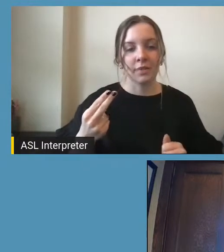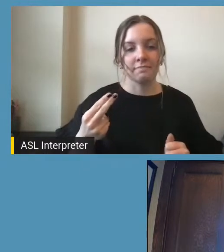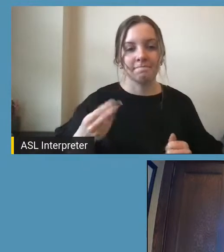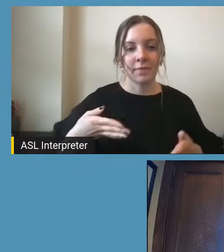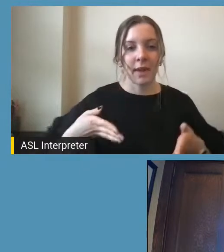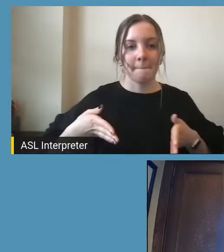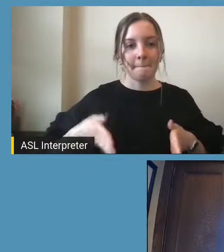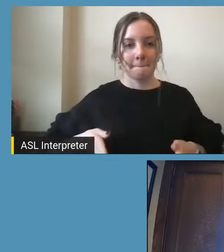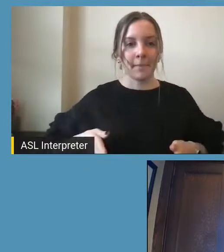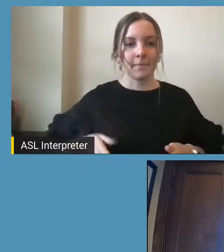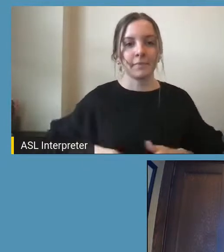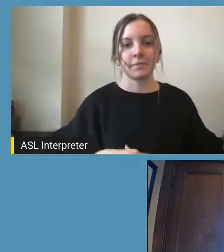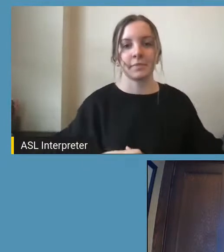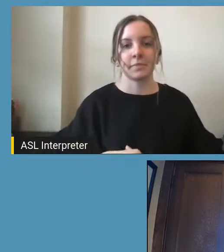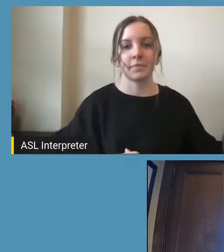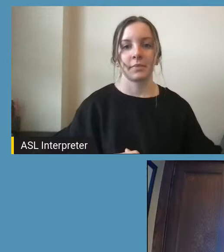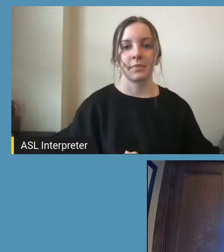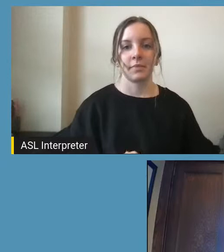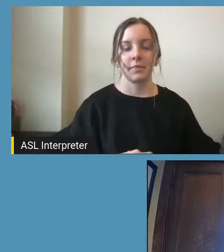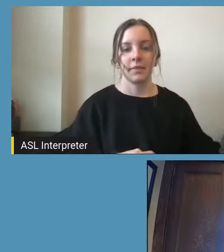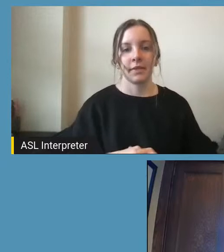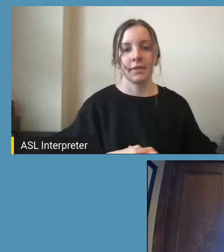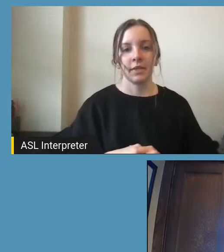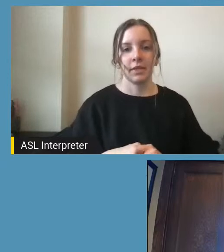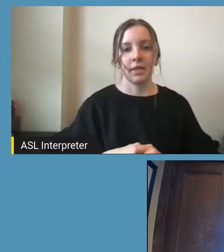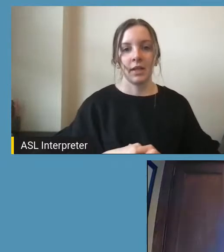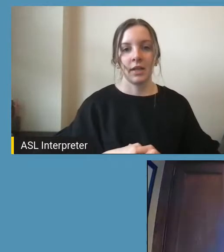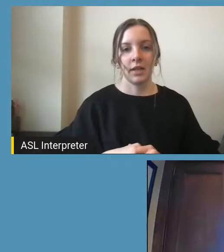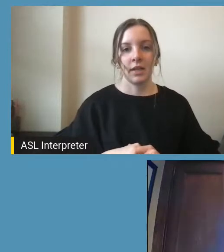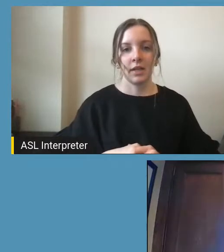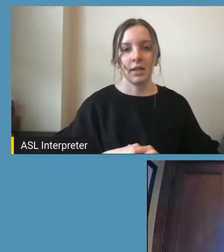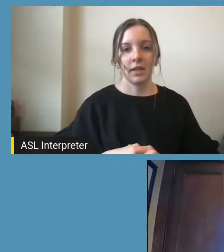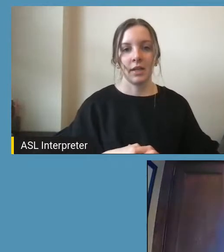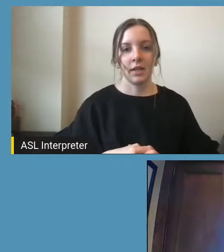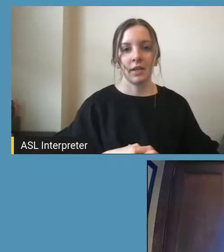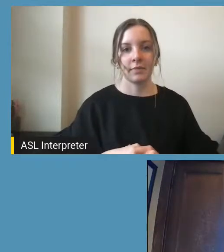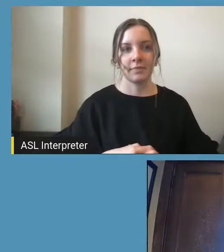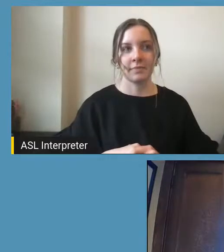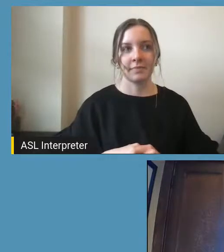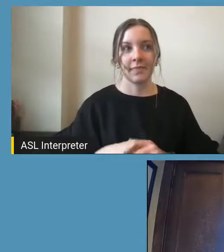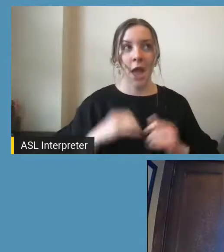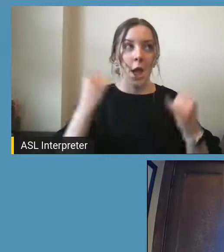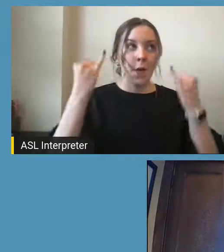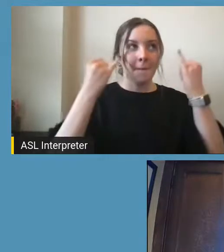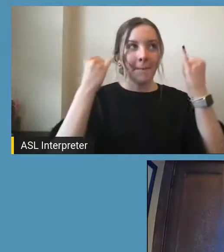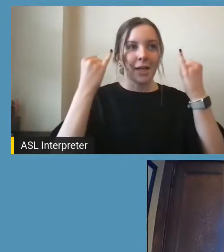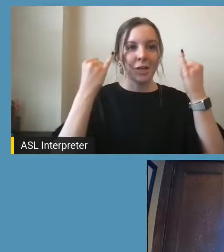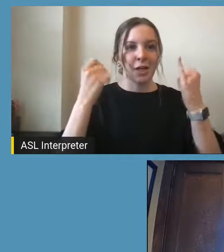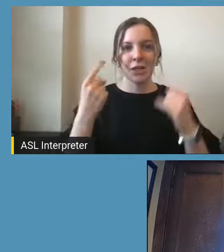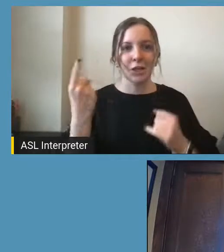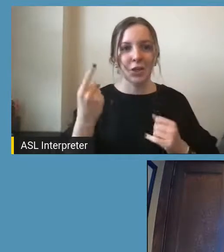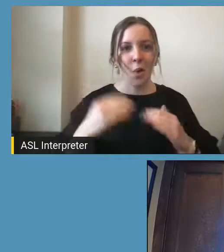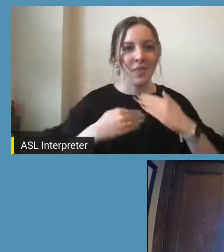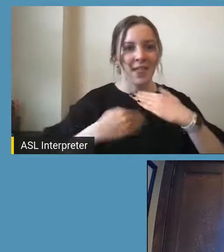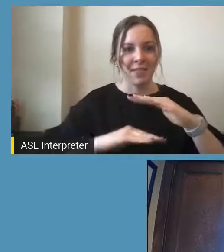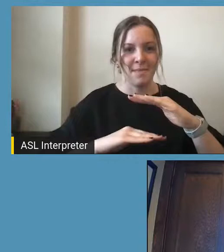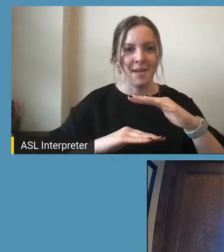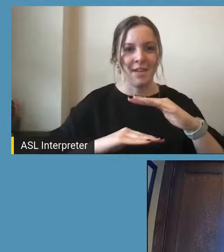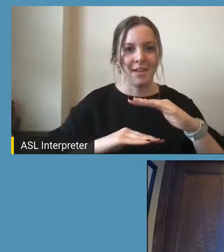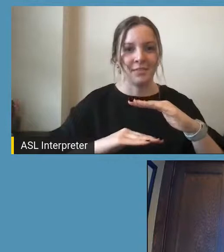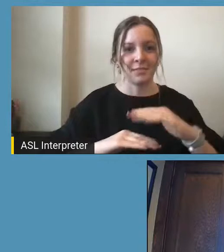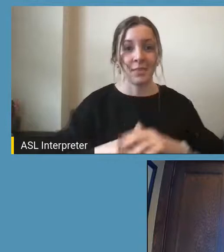again, it's only your imagination that will stop you, and there's no such thing as ever stopping as an artist.